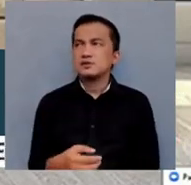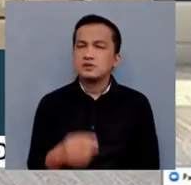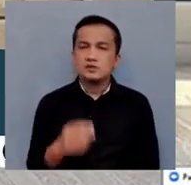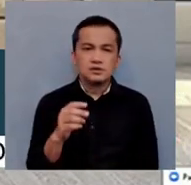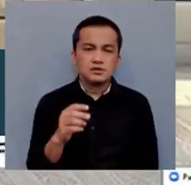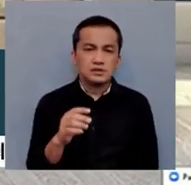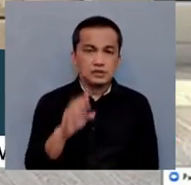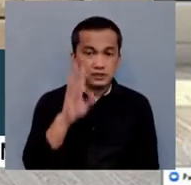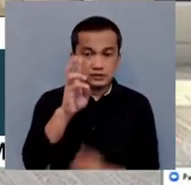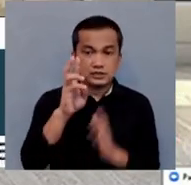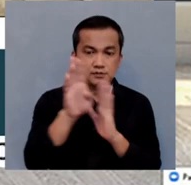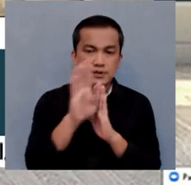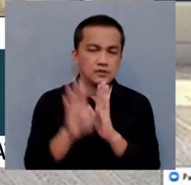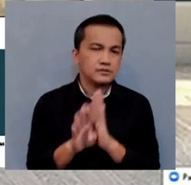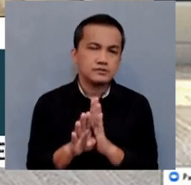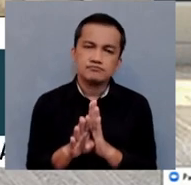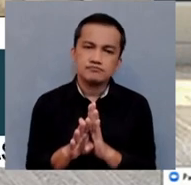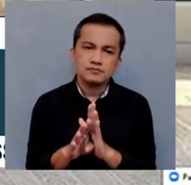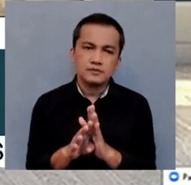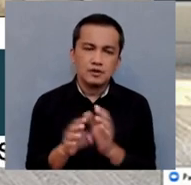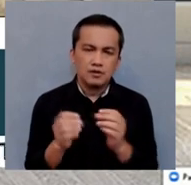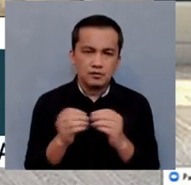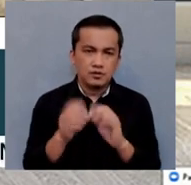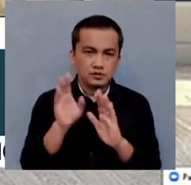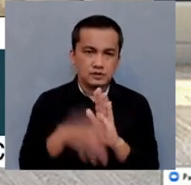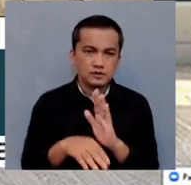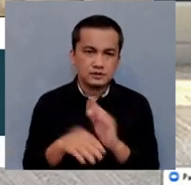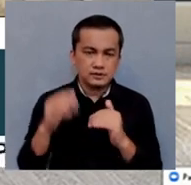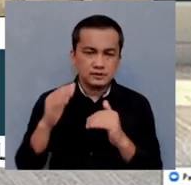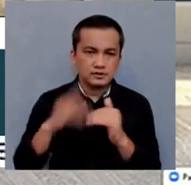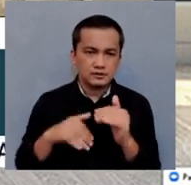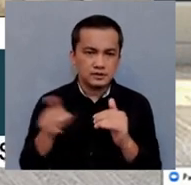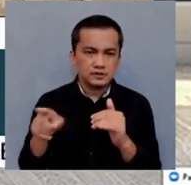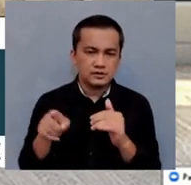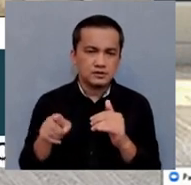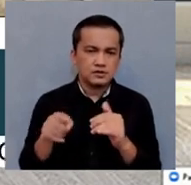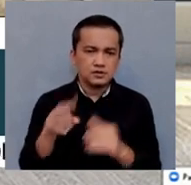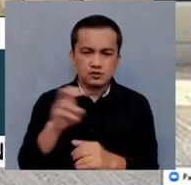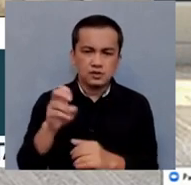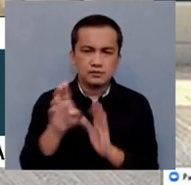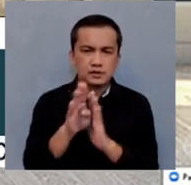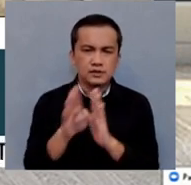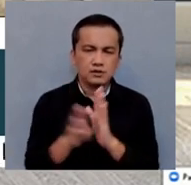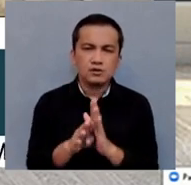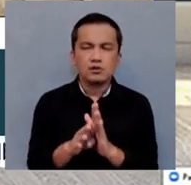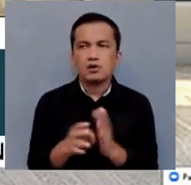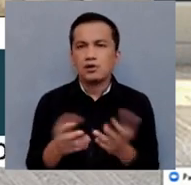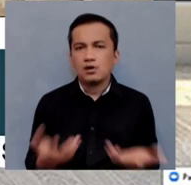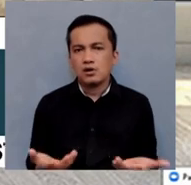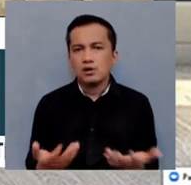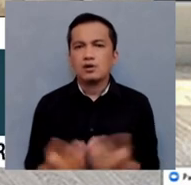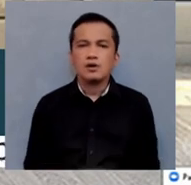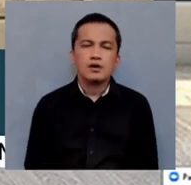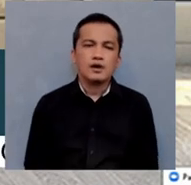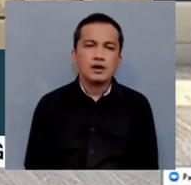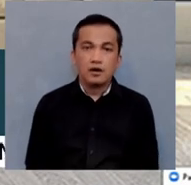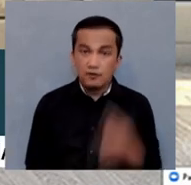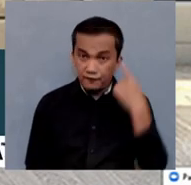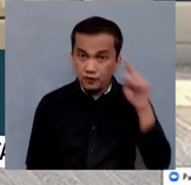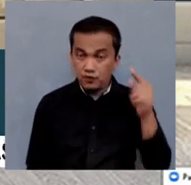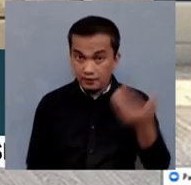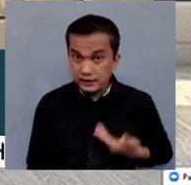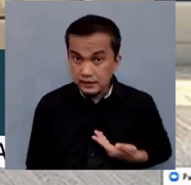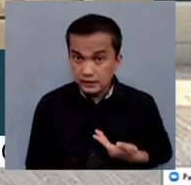6 billion, mas mura pa rin siya kaysa mawala yung 200 billion plus. So para sa akin, yan ang